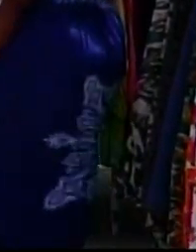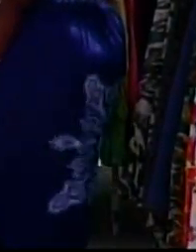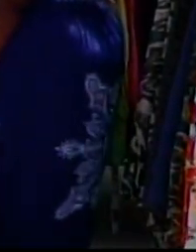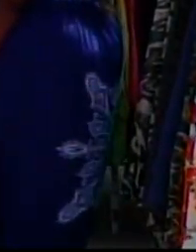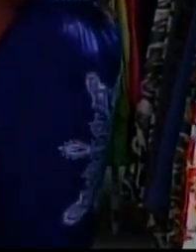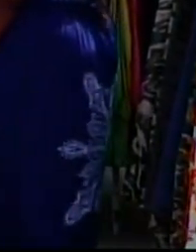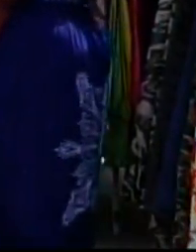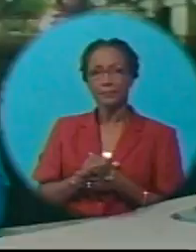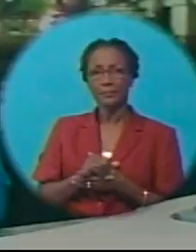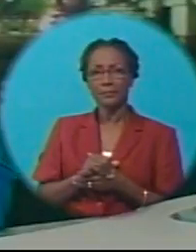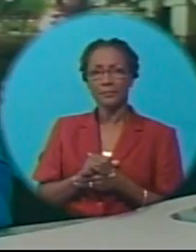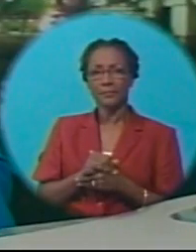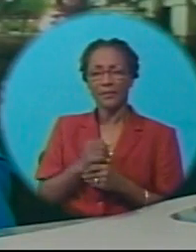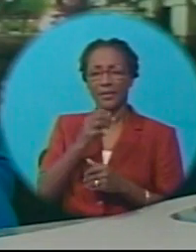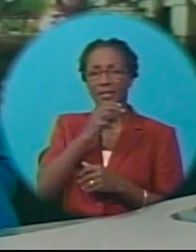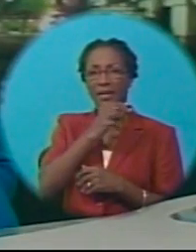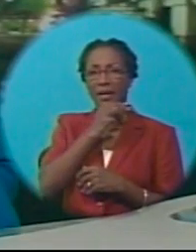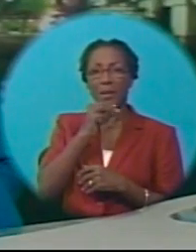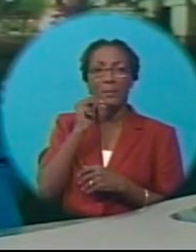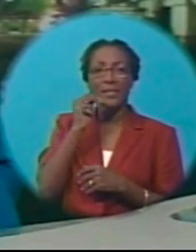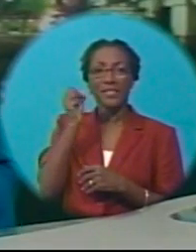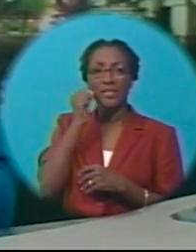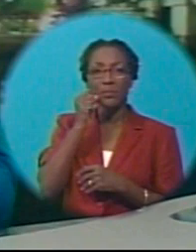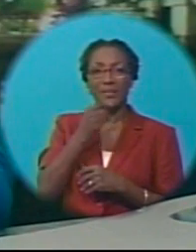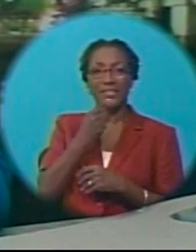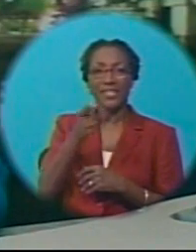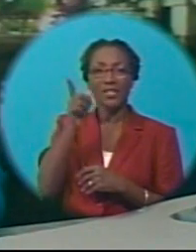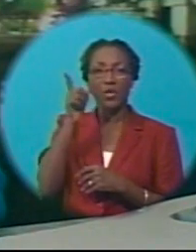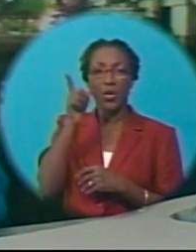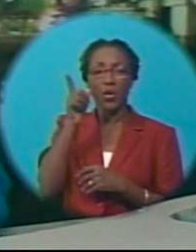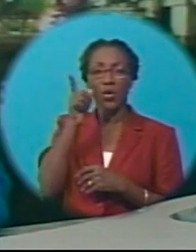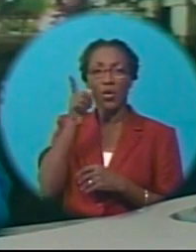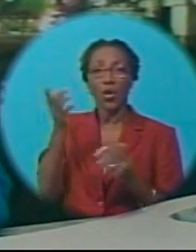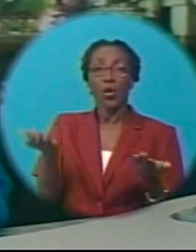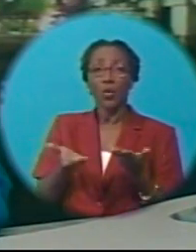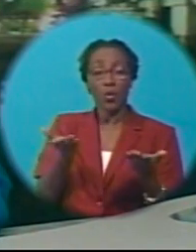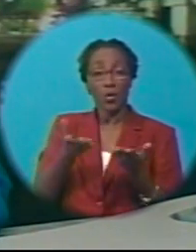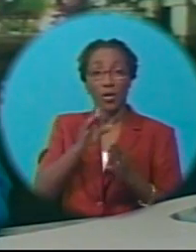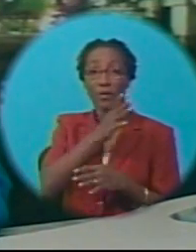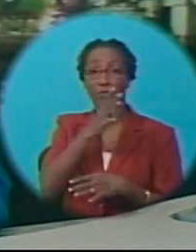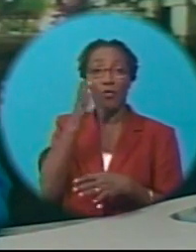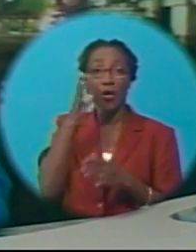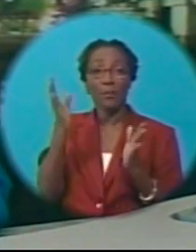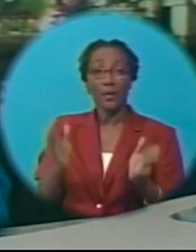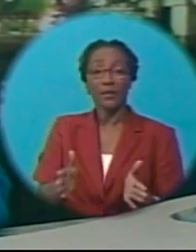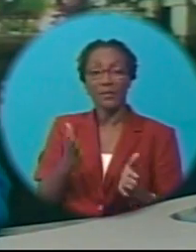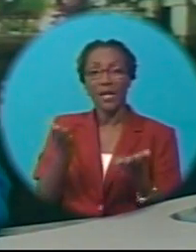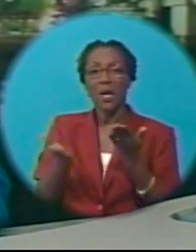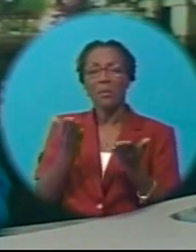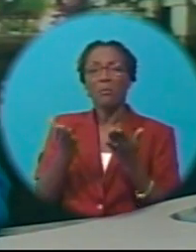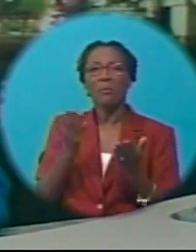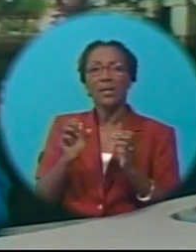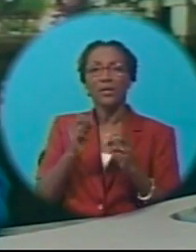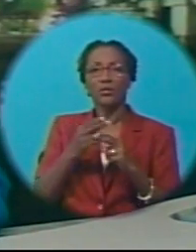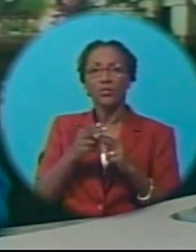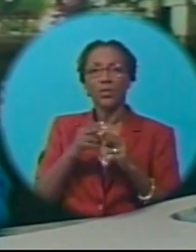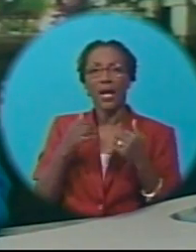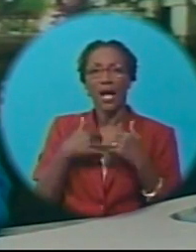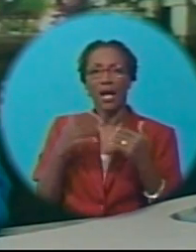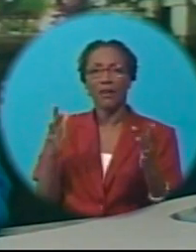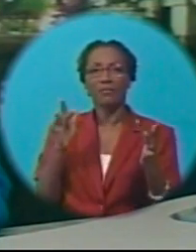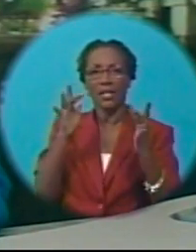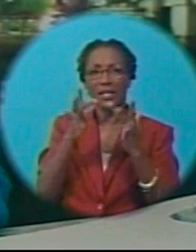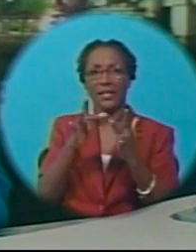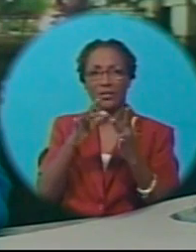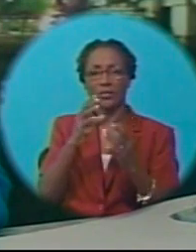CBC News. Thanks, Lorna. Well, Ms. Springer says local farmers will soon have a direct link to buyers in the tourism industry. She